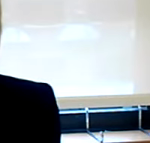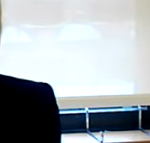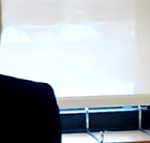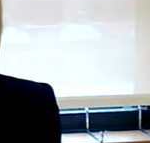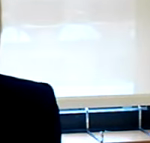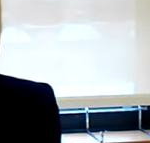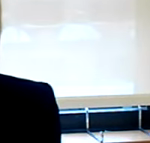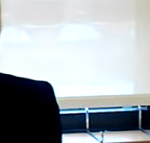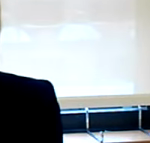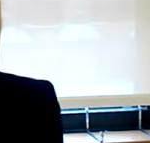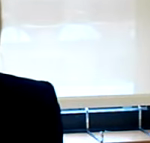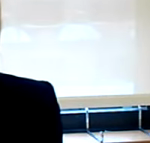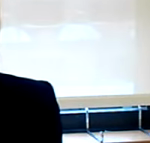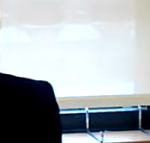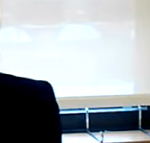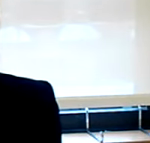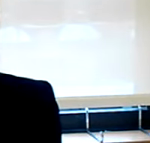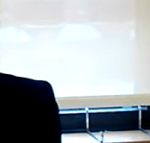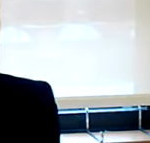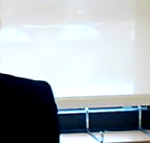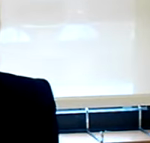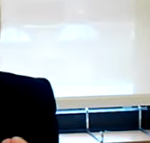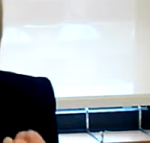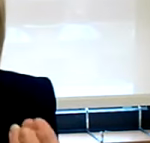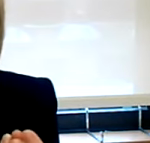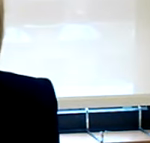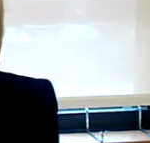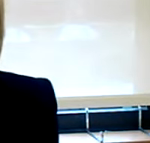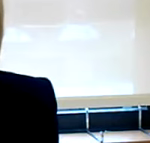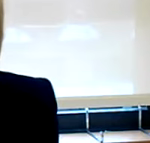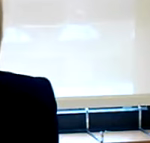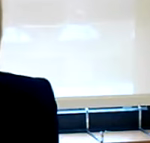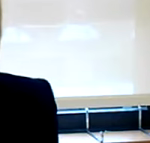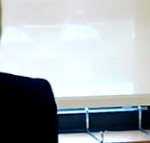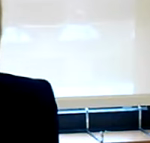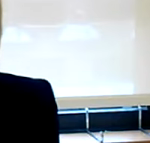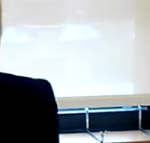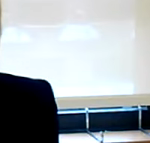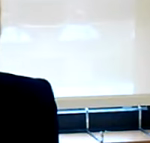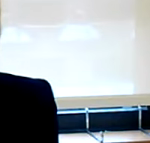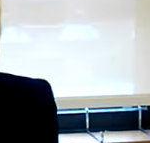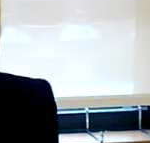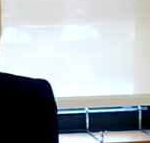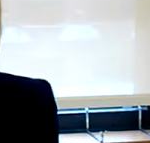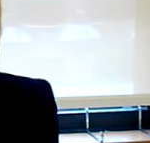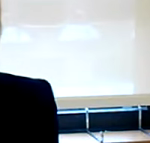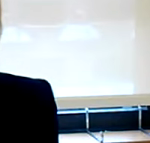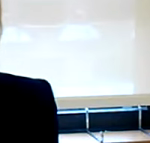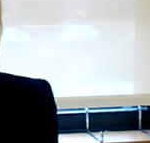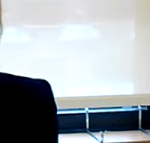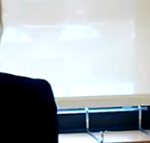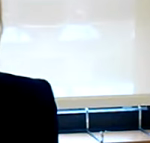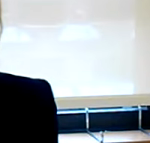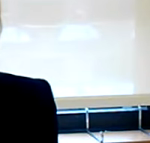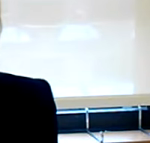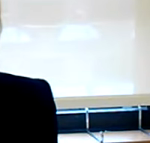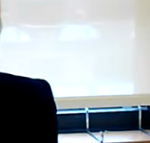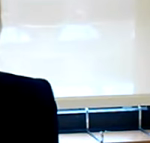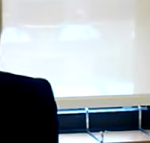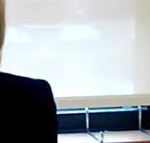done about it. And one of the signs of such progress is the